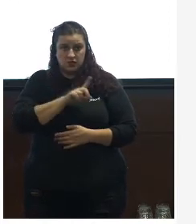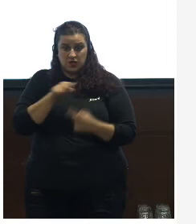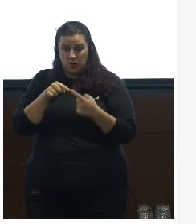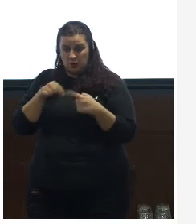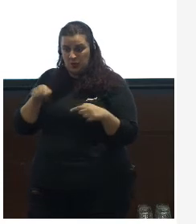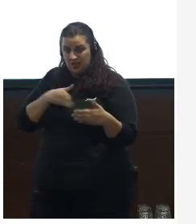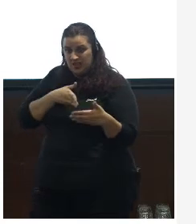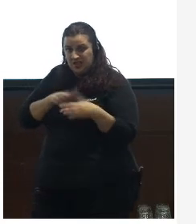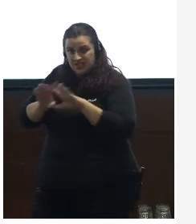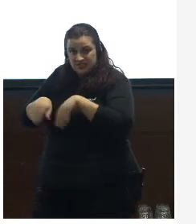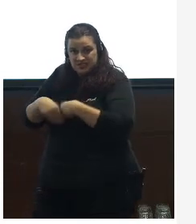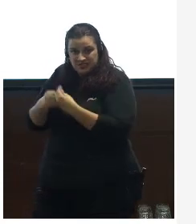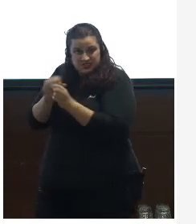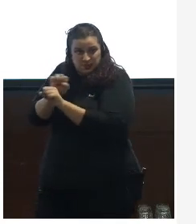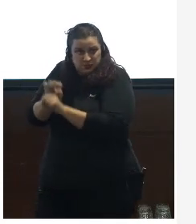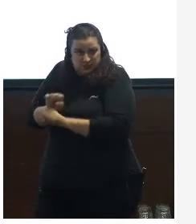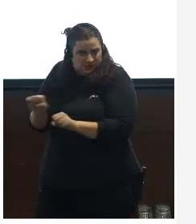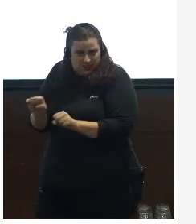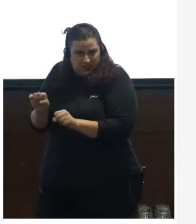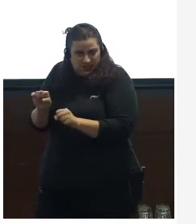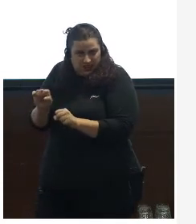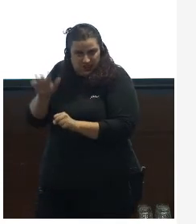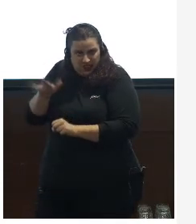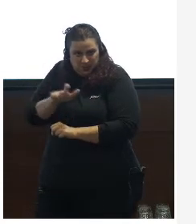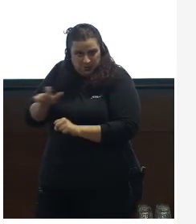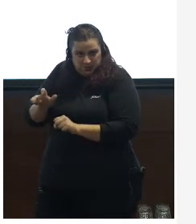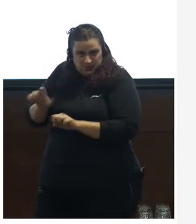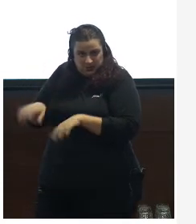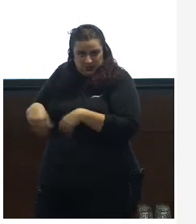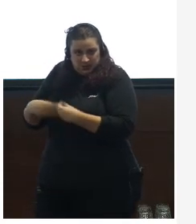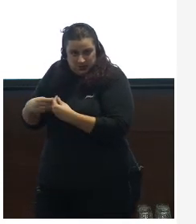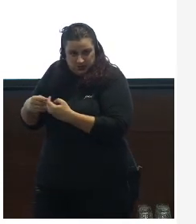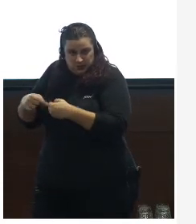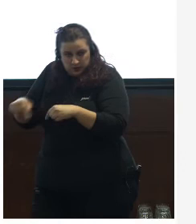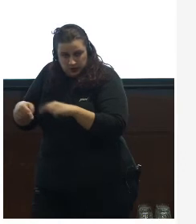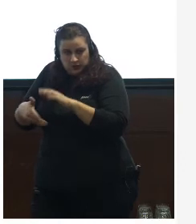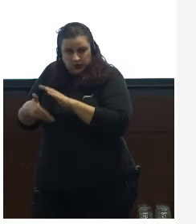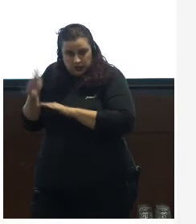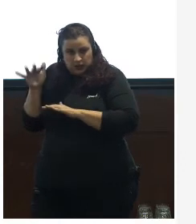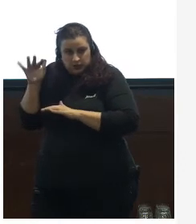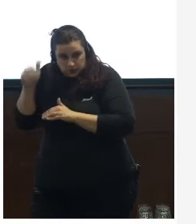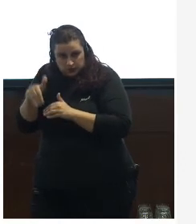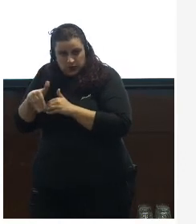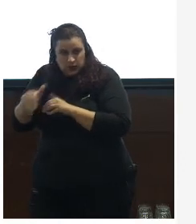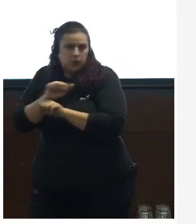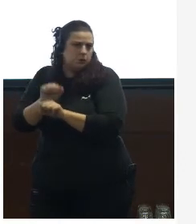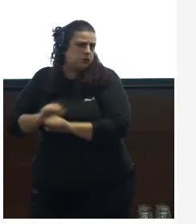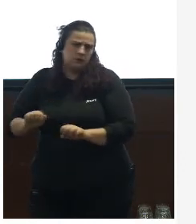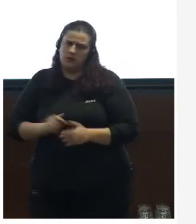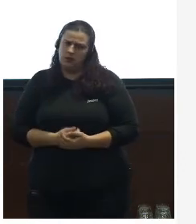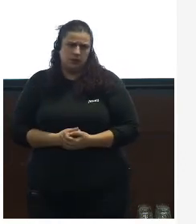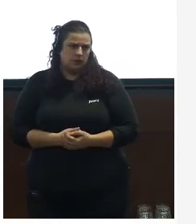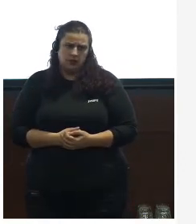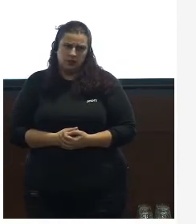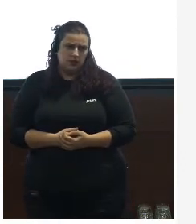challenging, to find a suitable tour of shore excursion that suits their needs. Most especially,